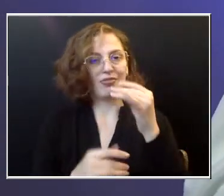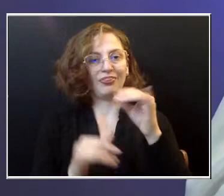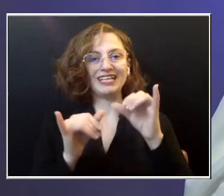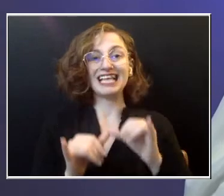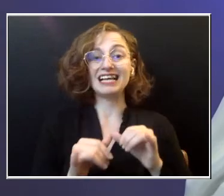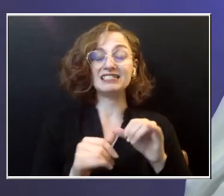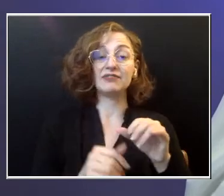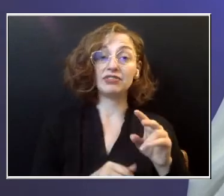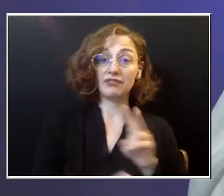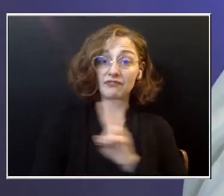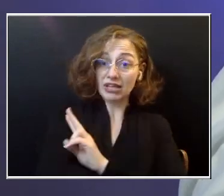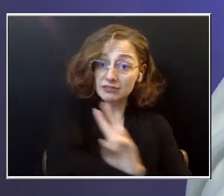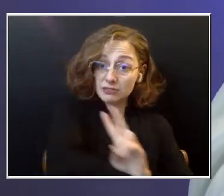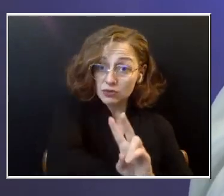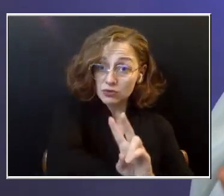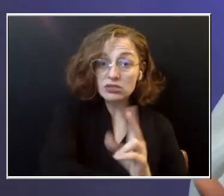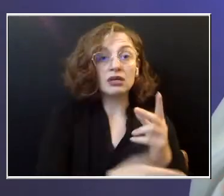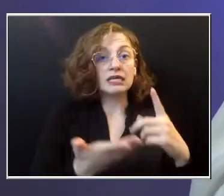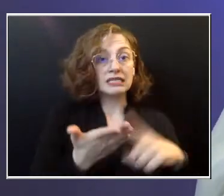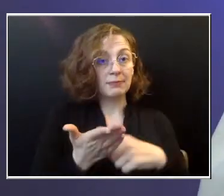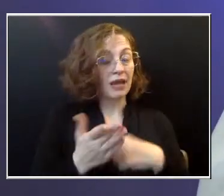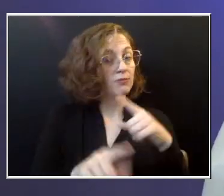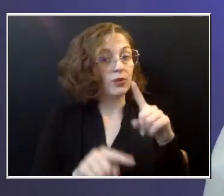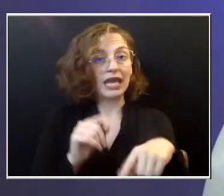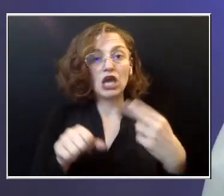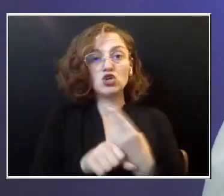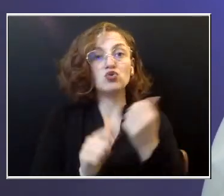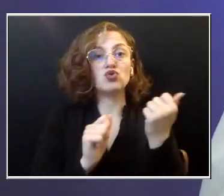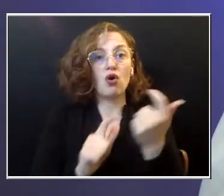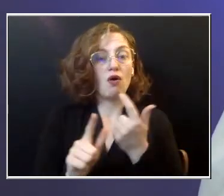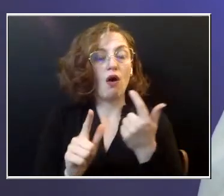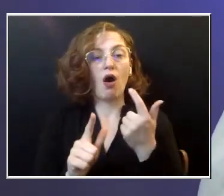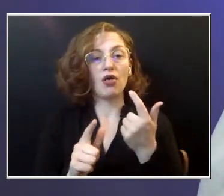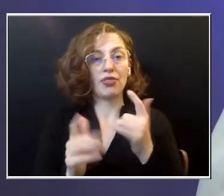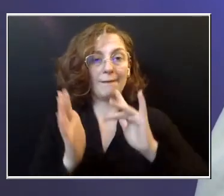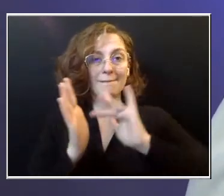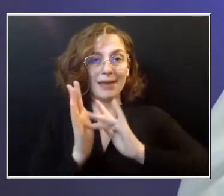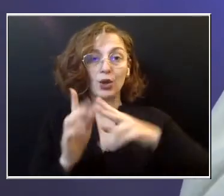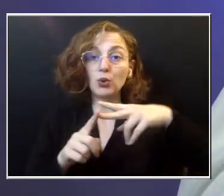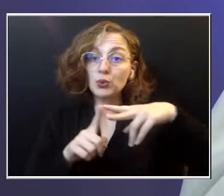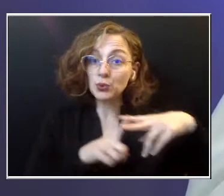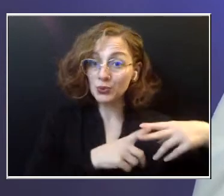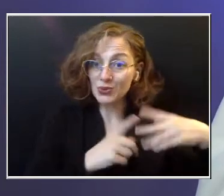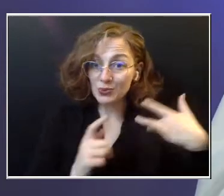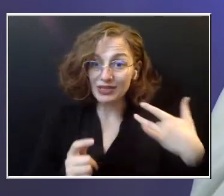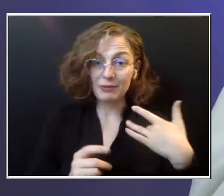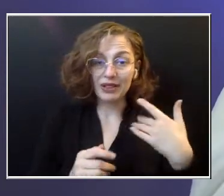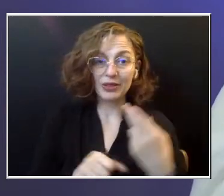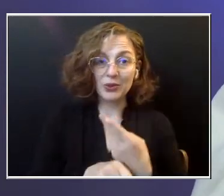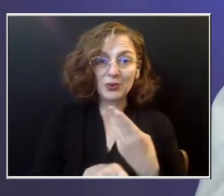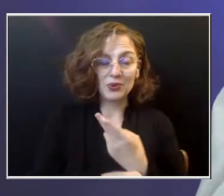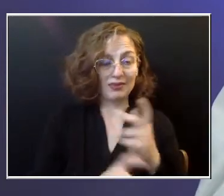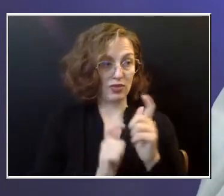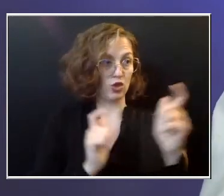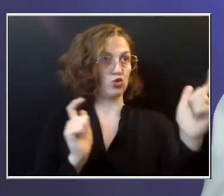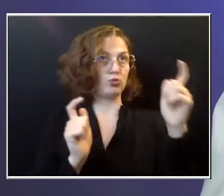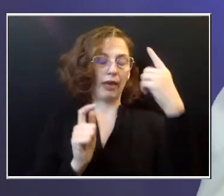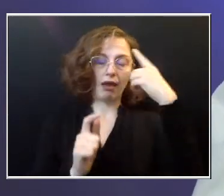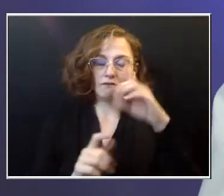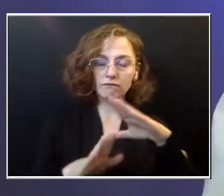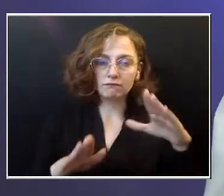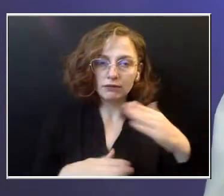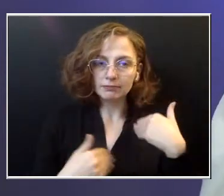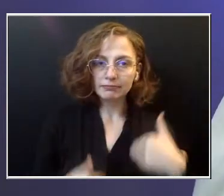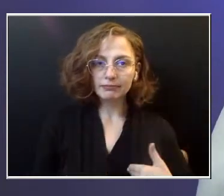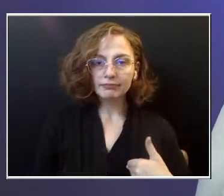we use in adults because it may be too big for the child's body. But, going into these veins, we're being as meticulous